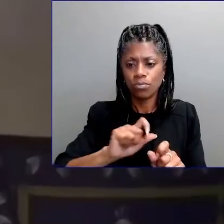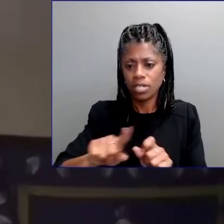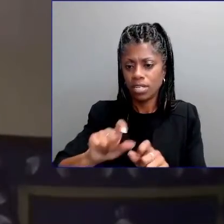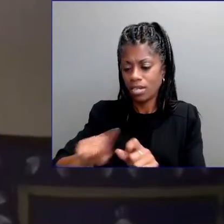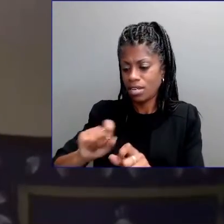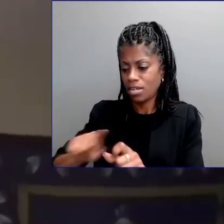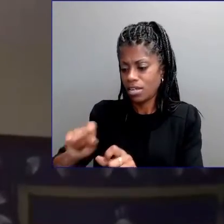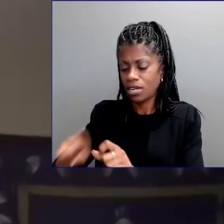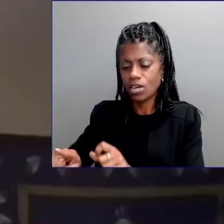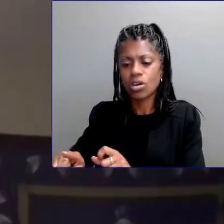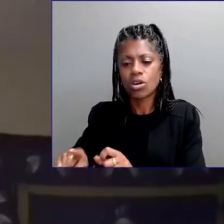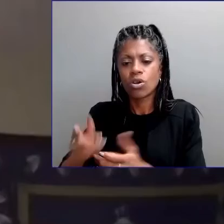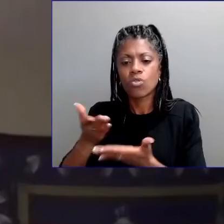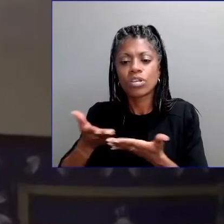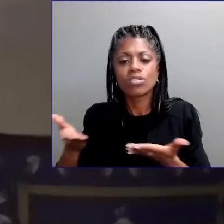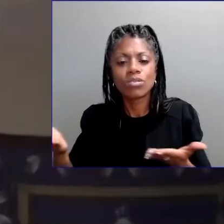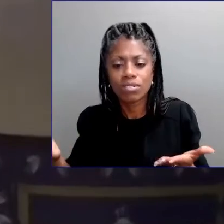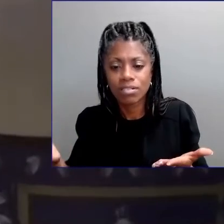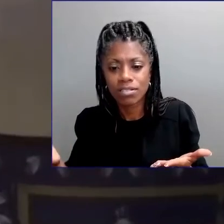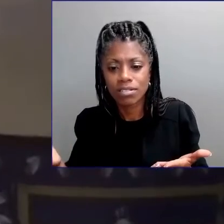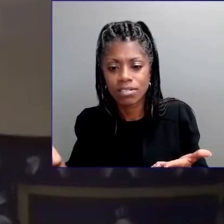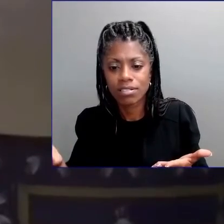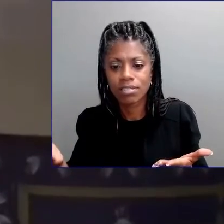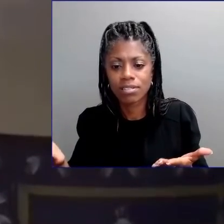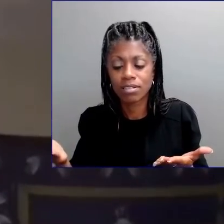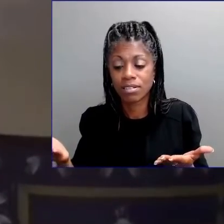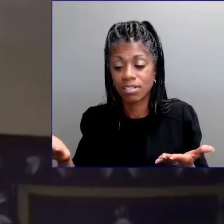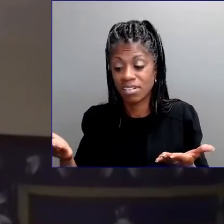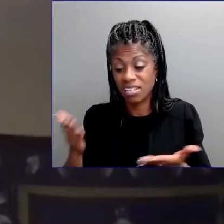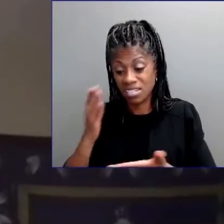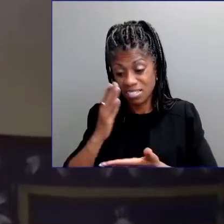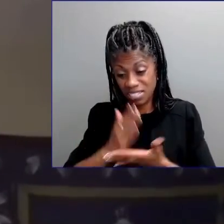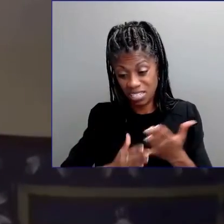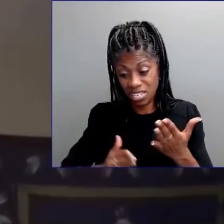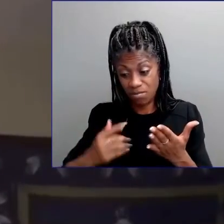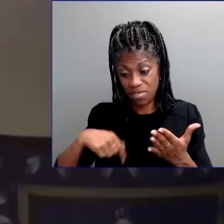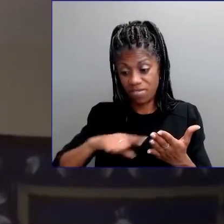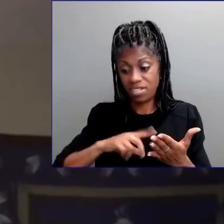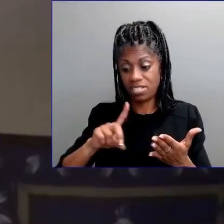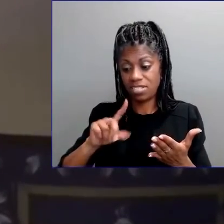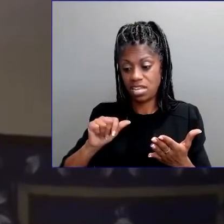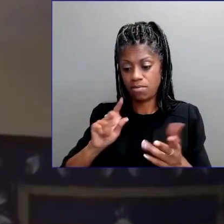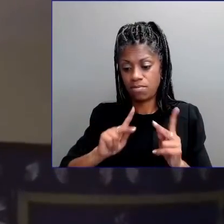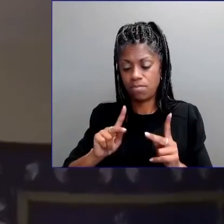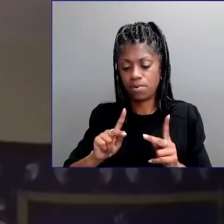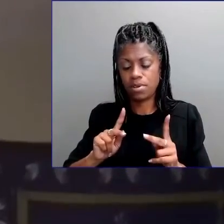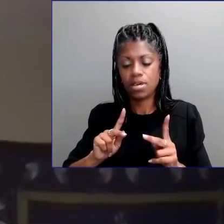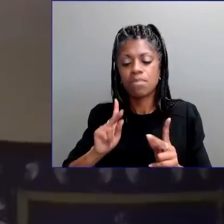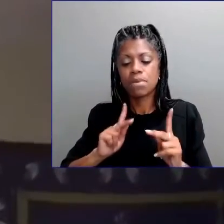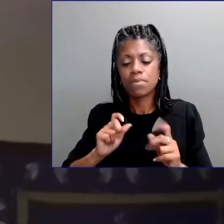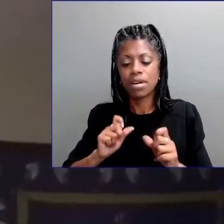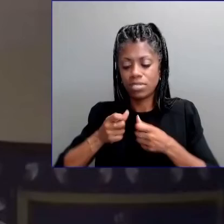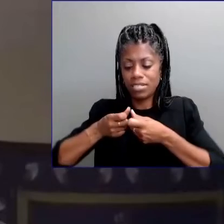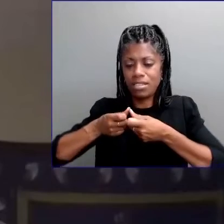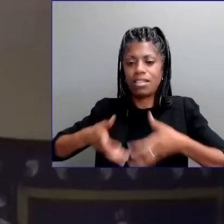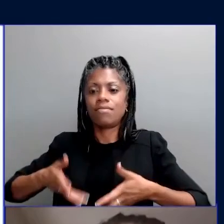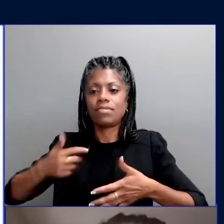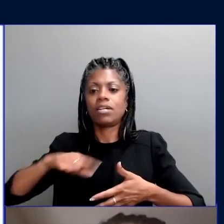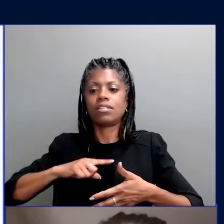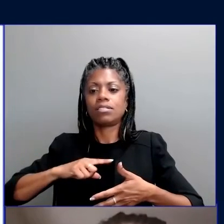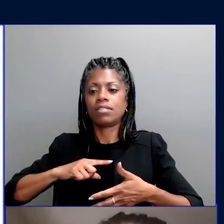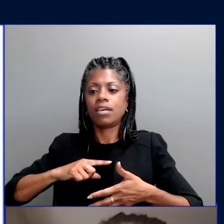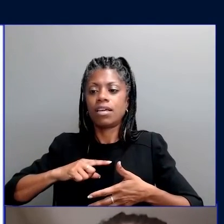believed in, those of us who have been disposed of and left behind. Disability justice means we leave nobody